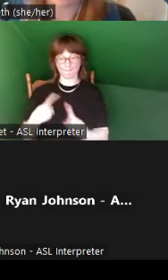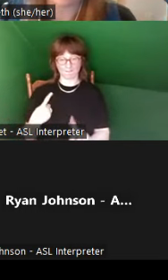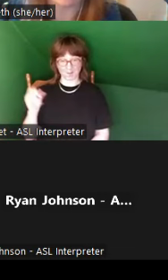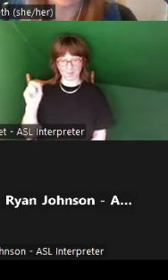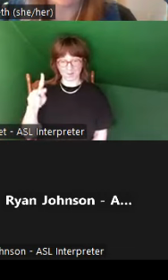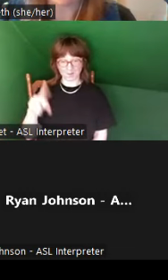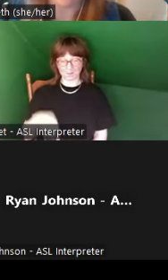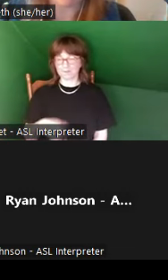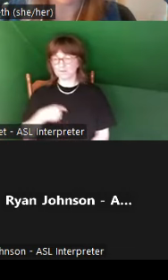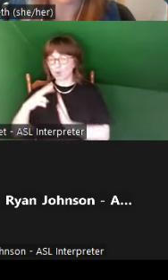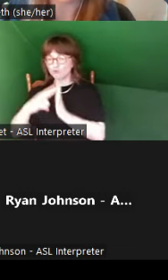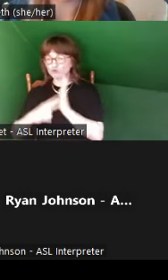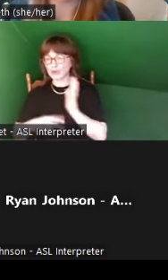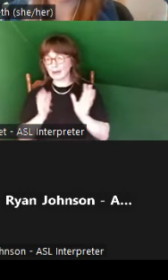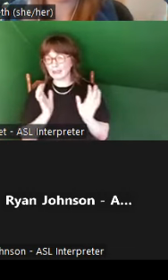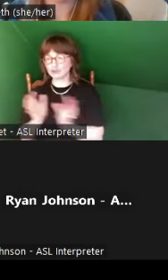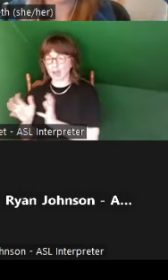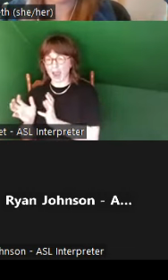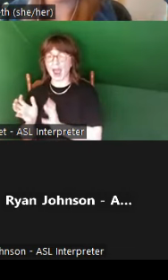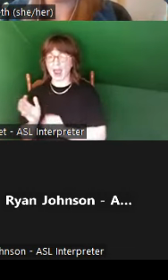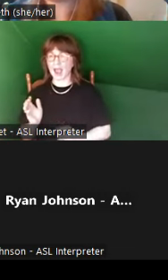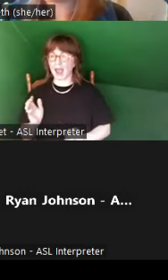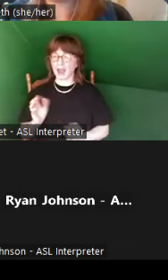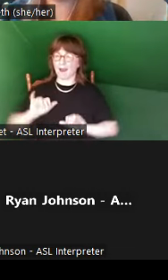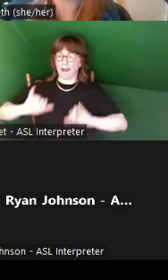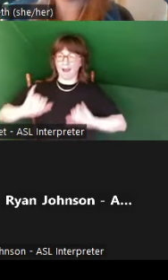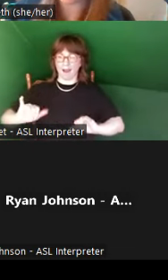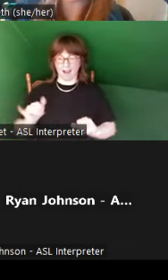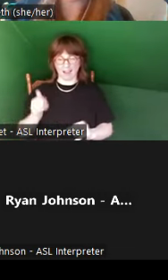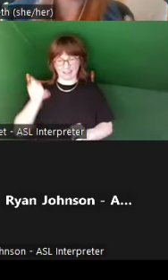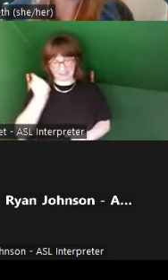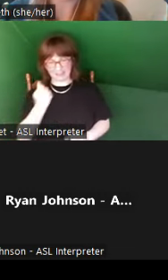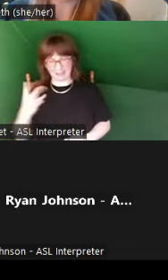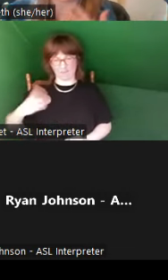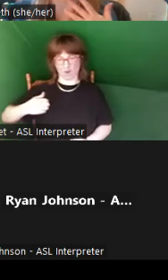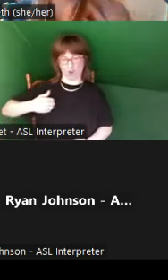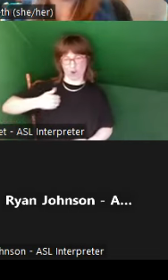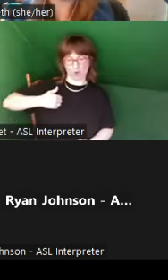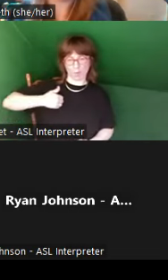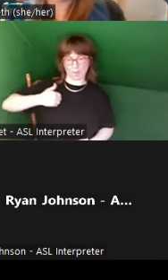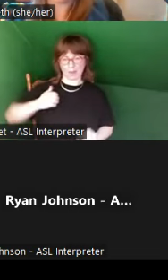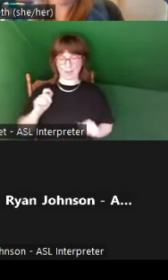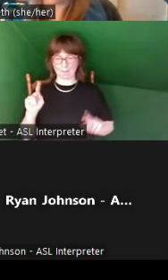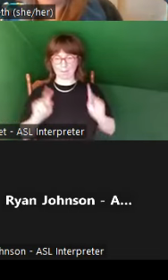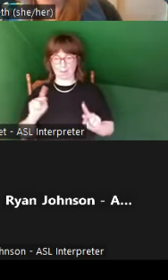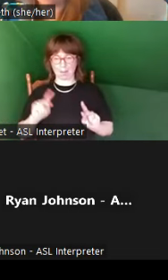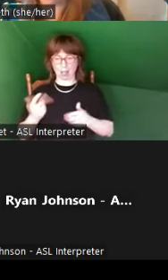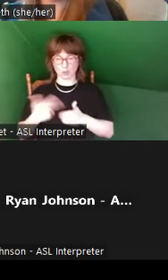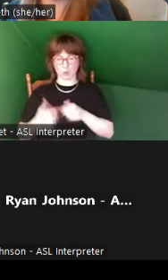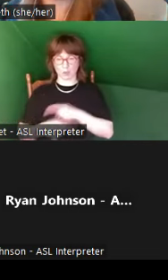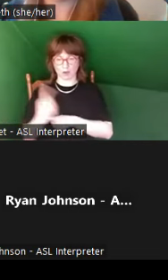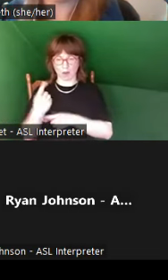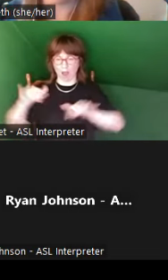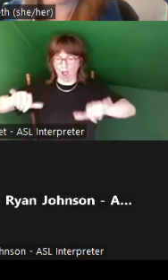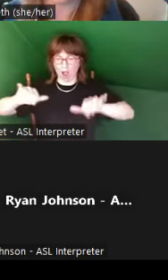the chat. It's looking like we have quite a few Army and military personnel here. I'm interested to see exactly how